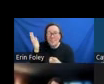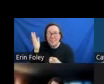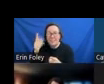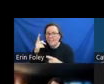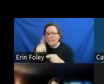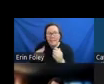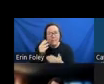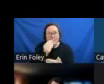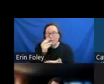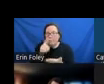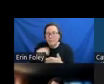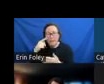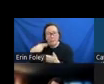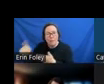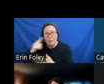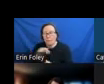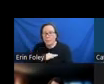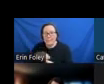column.